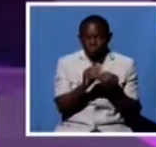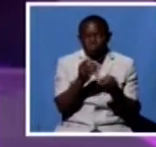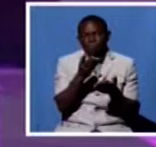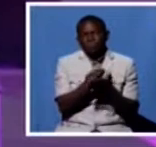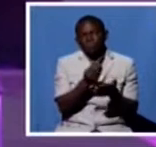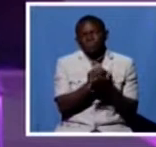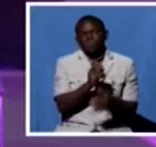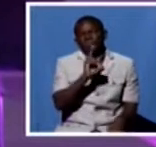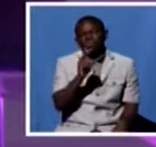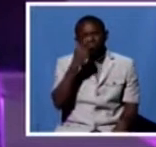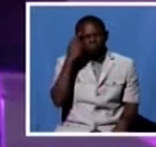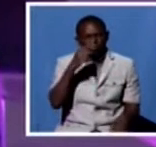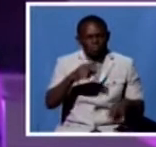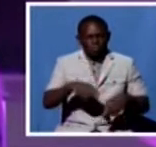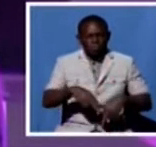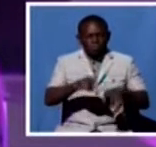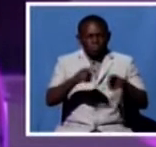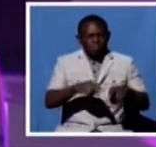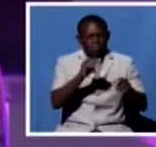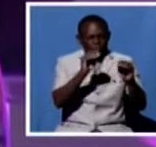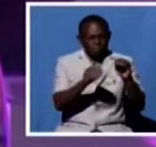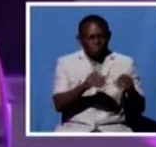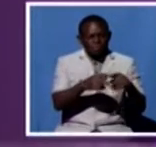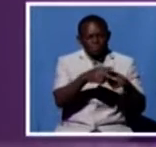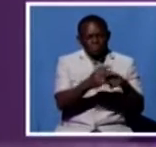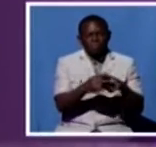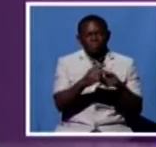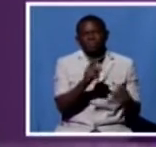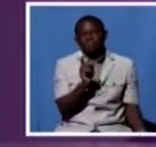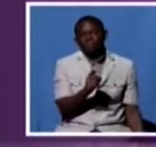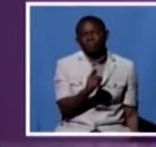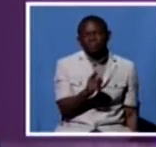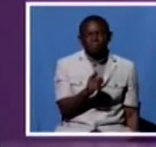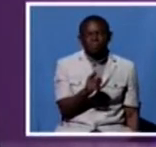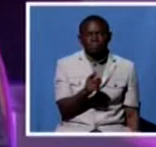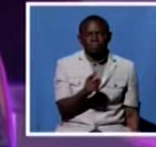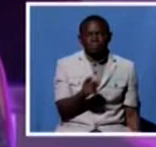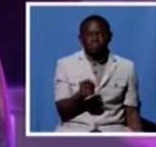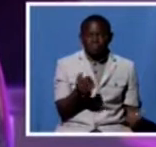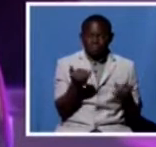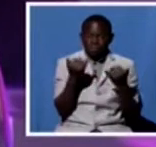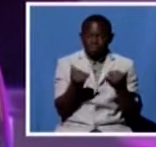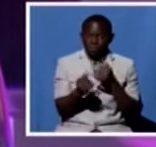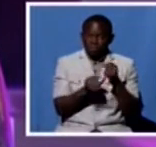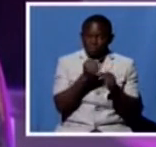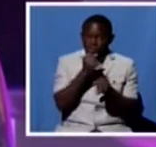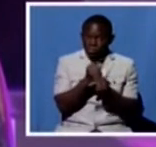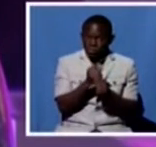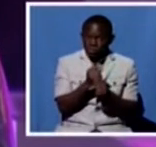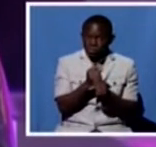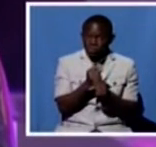maintenance, and that is our target. But if you look at, for instance, this year, we've collected, up to end of August, we